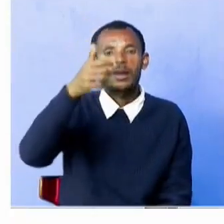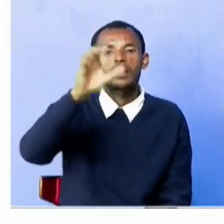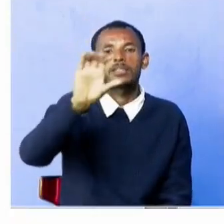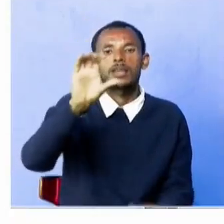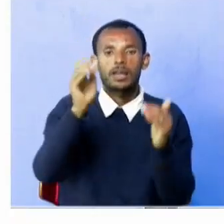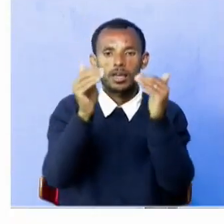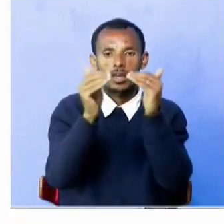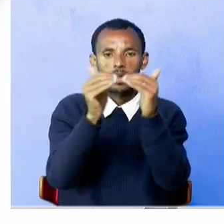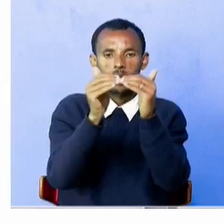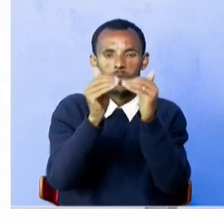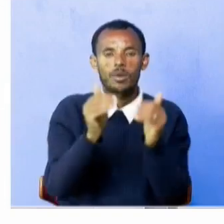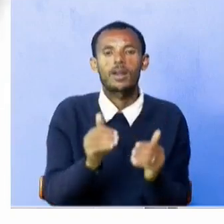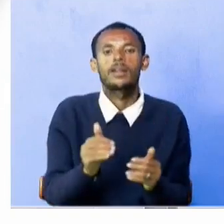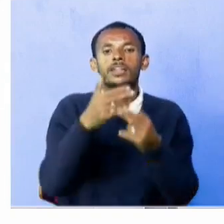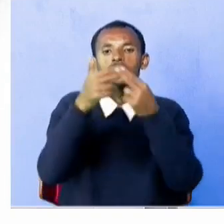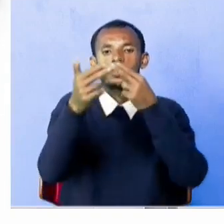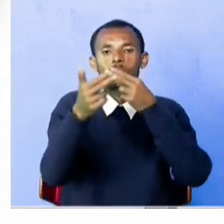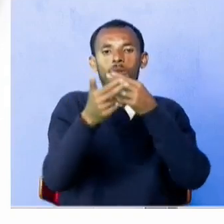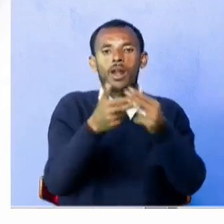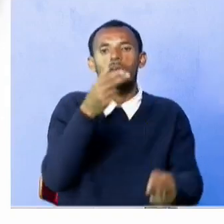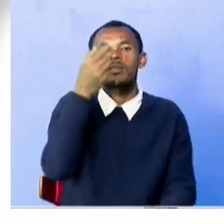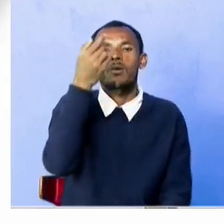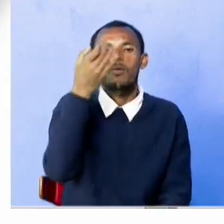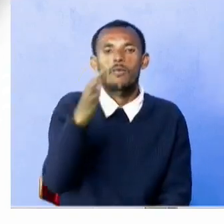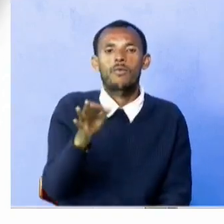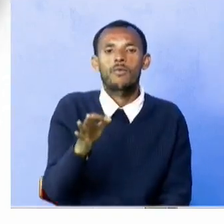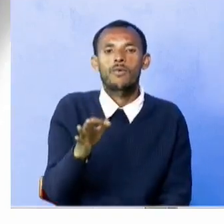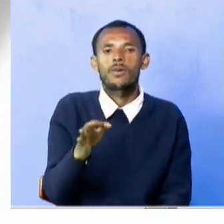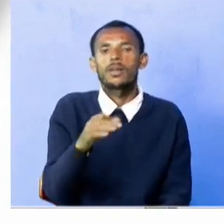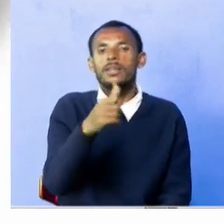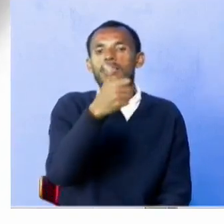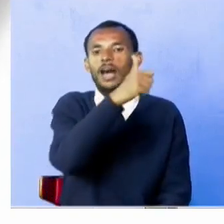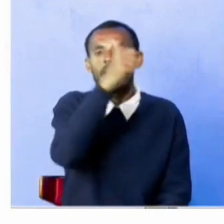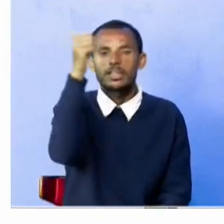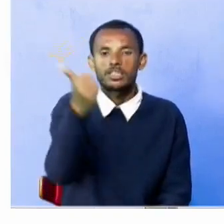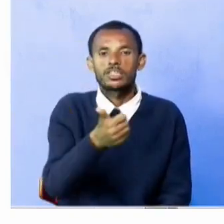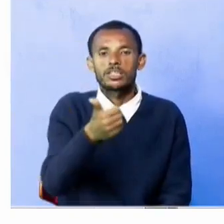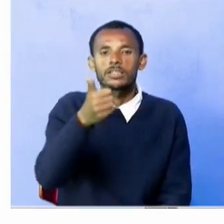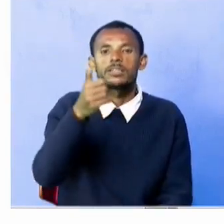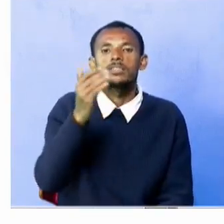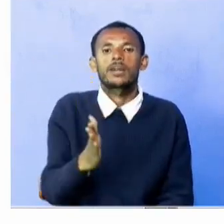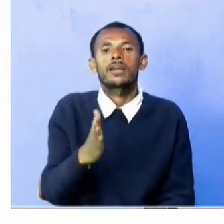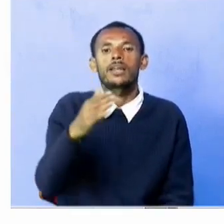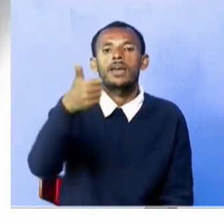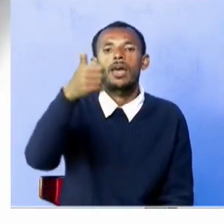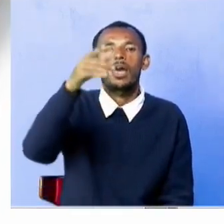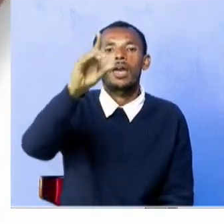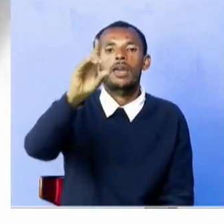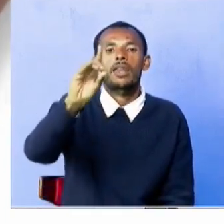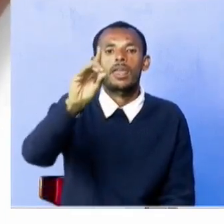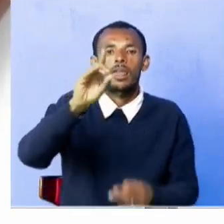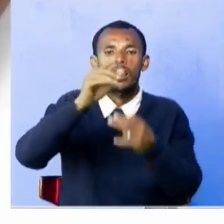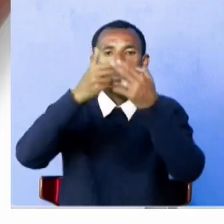is equal to the product of the adjacent side AD